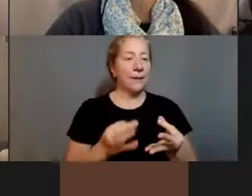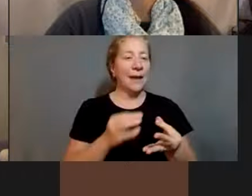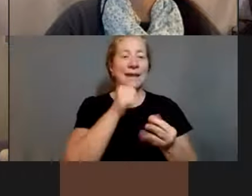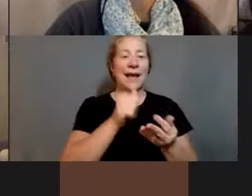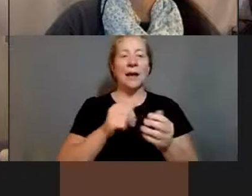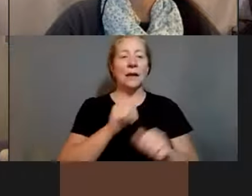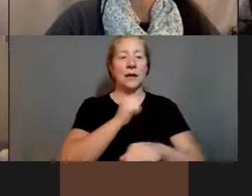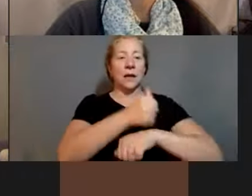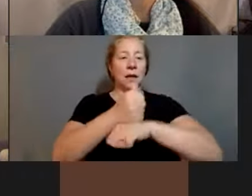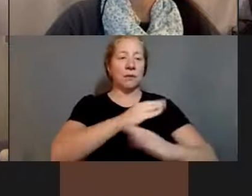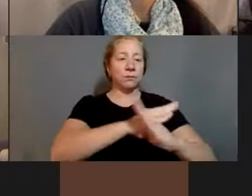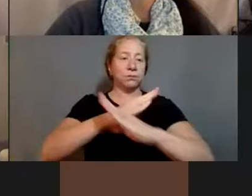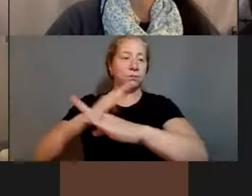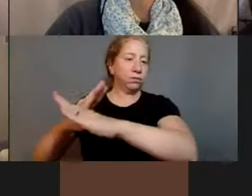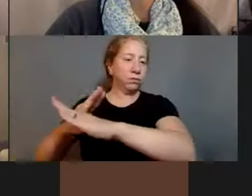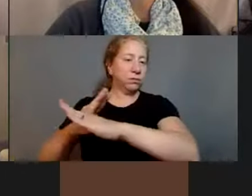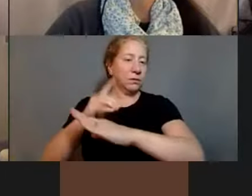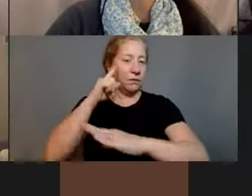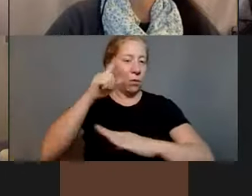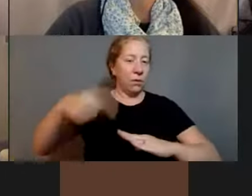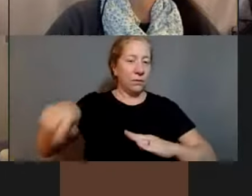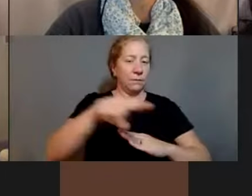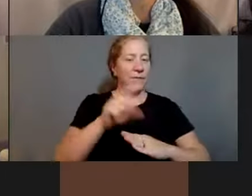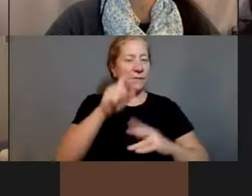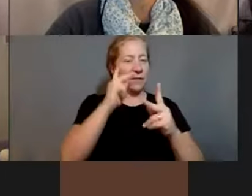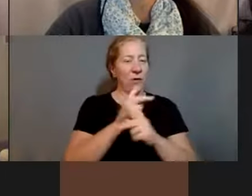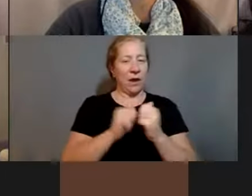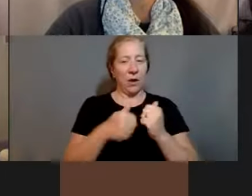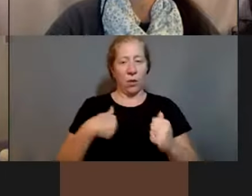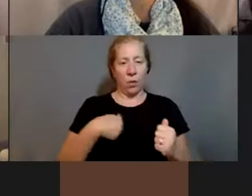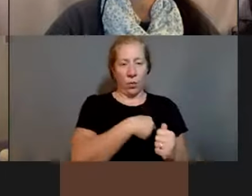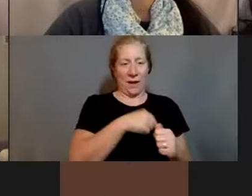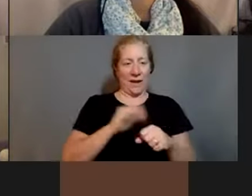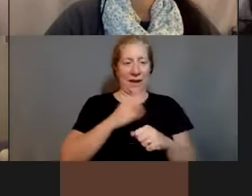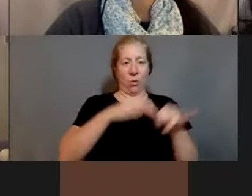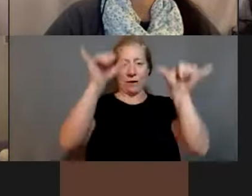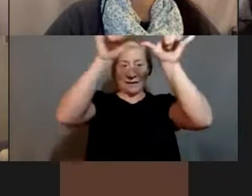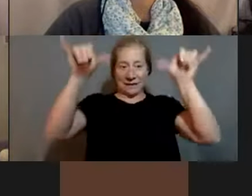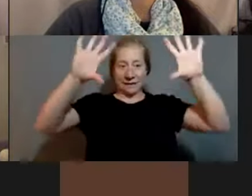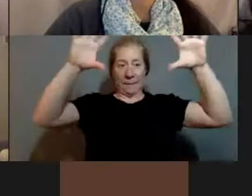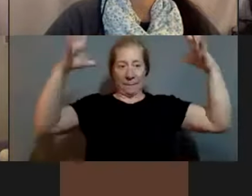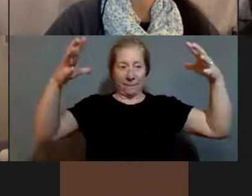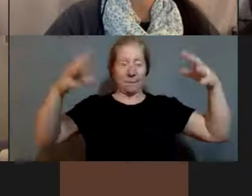learn to engage in our systems and how we are working to, in our systems, make a difference.